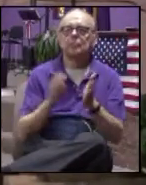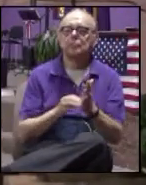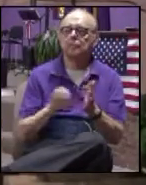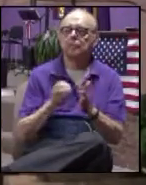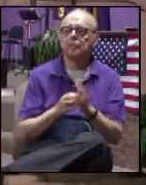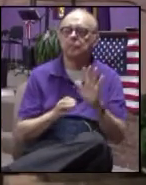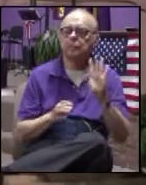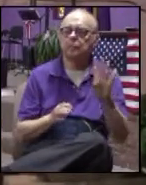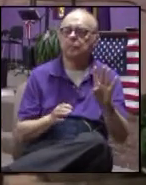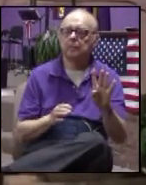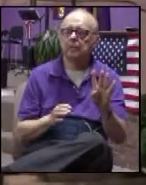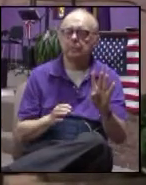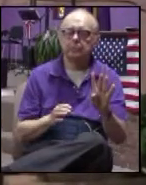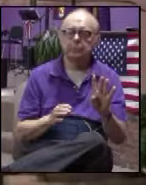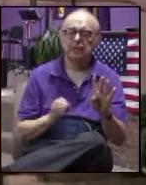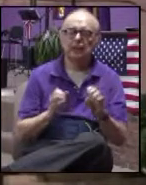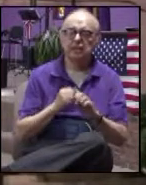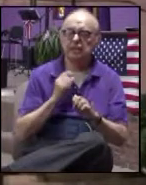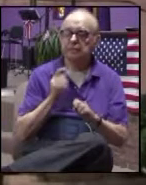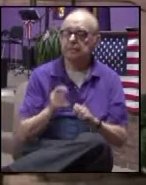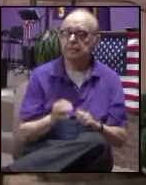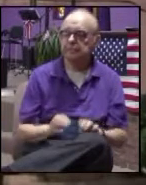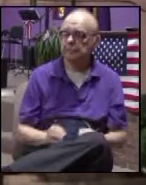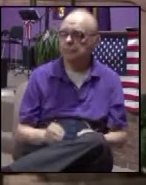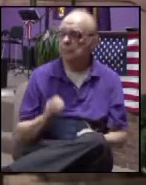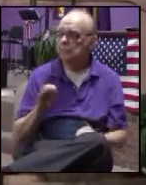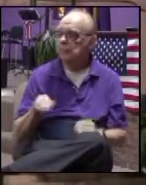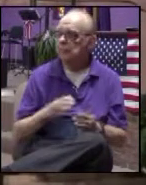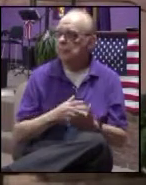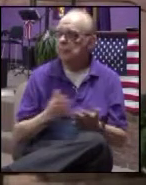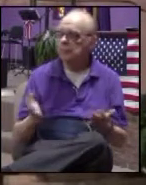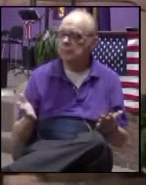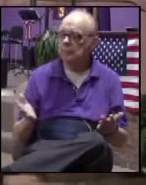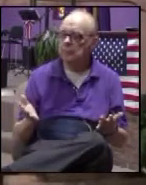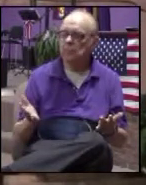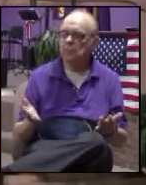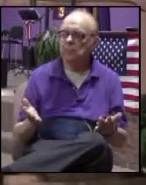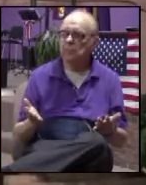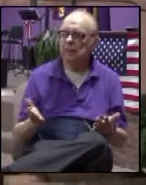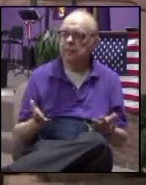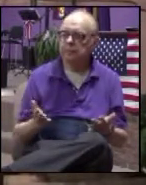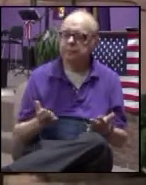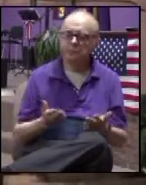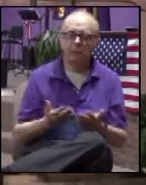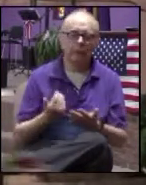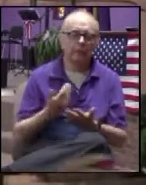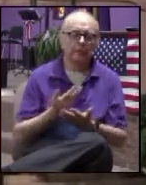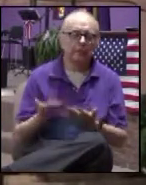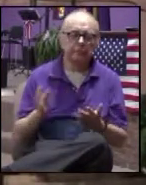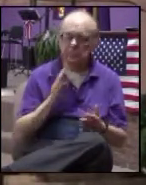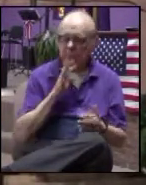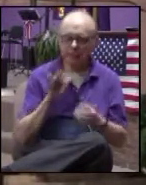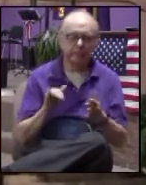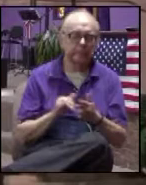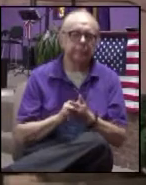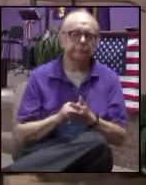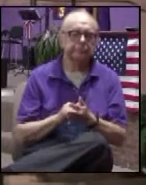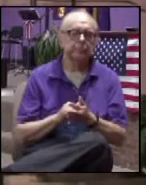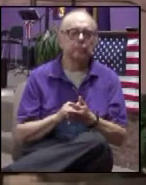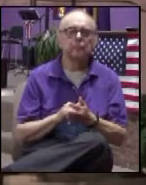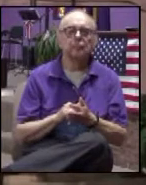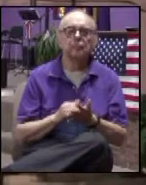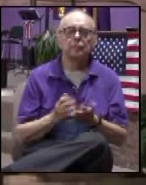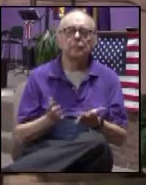we'll get to them eventually here in a minute. We'll do some prelims before we talk about it.